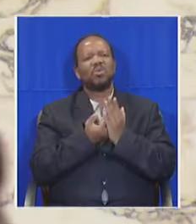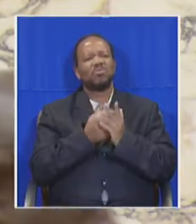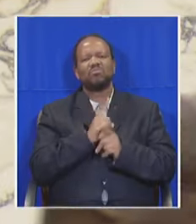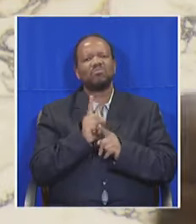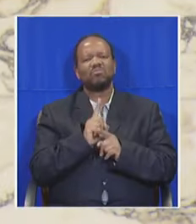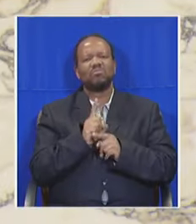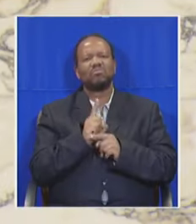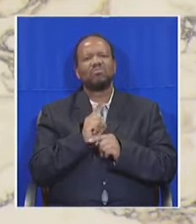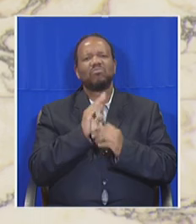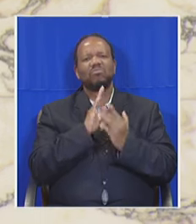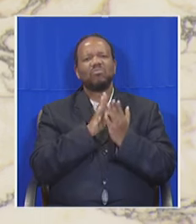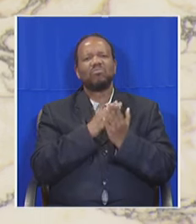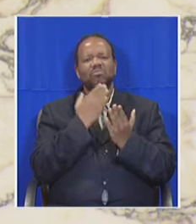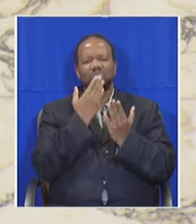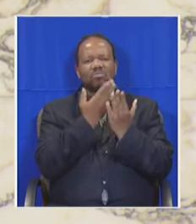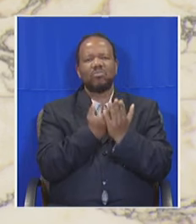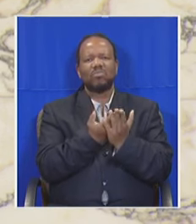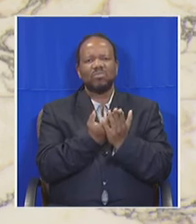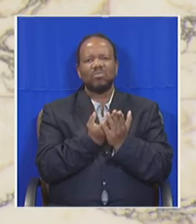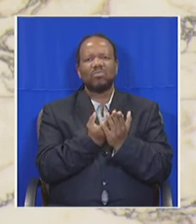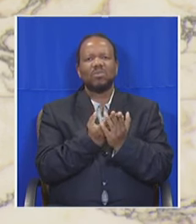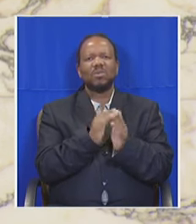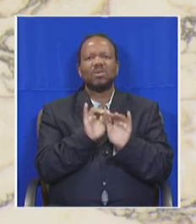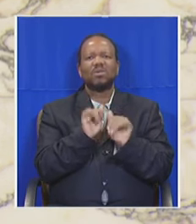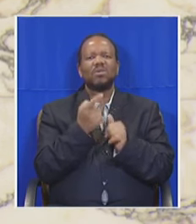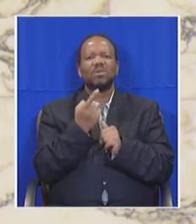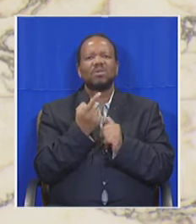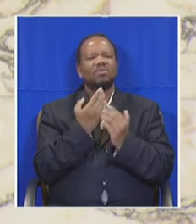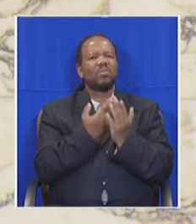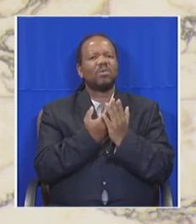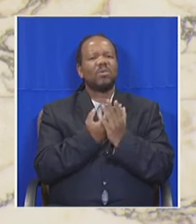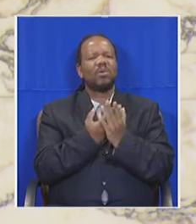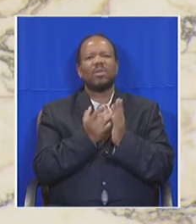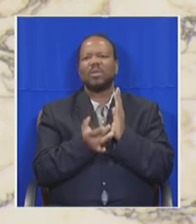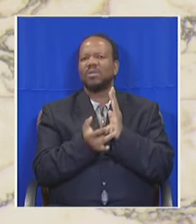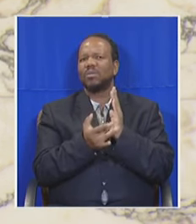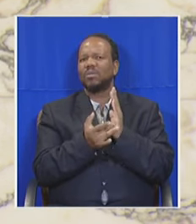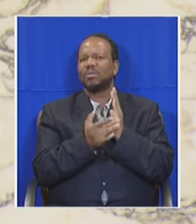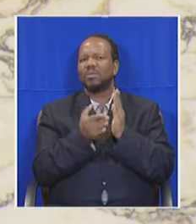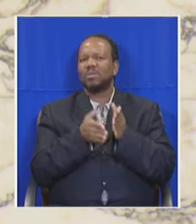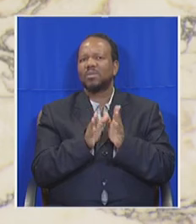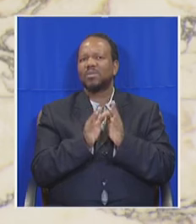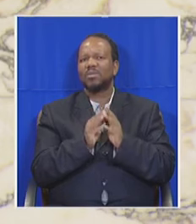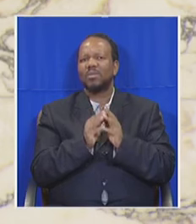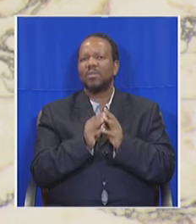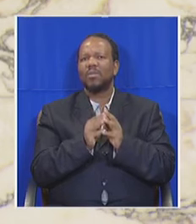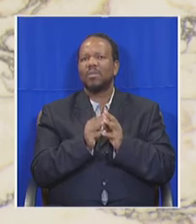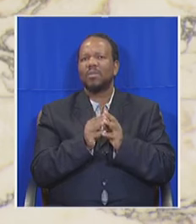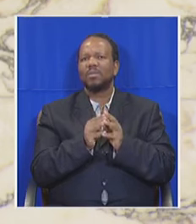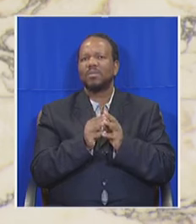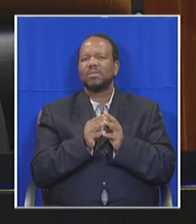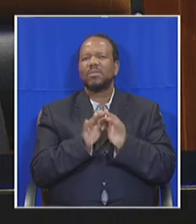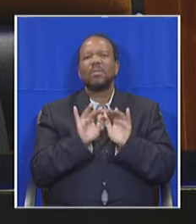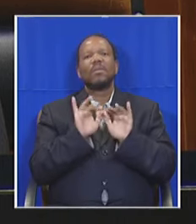We didn't hear within the presentation of it the typical formulation of a statement. It's a motion